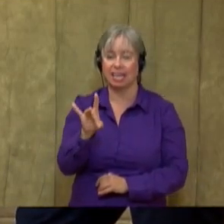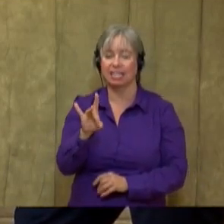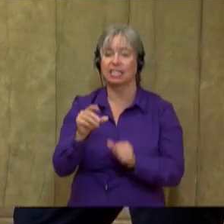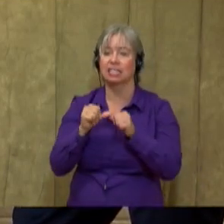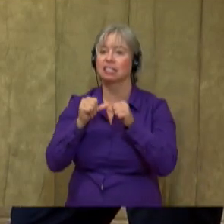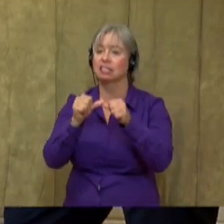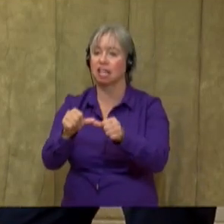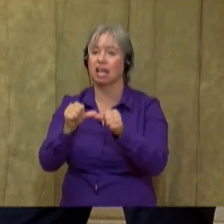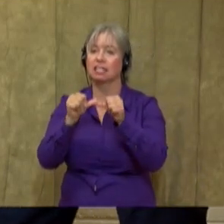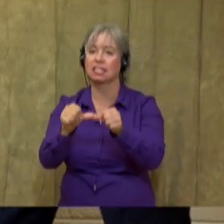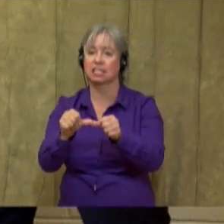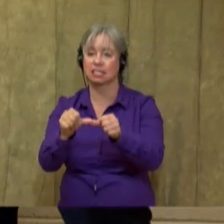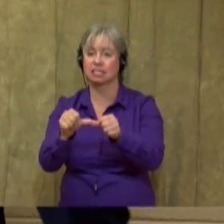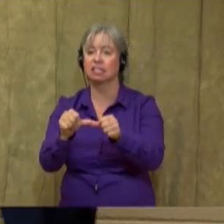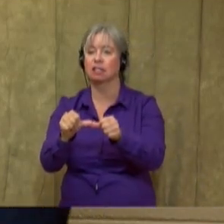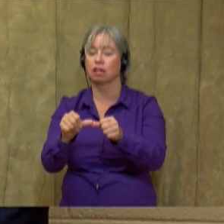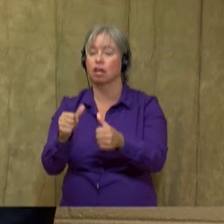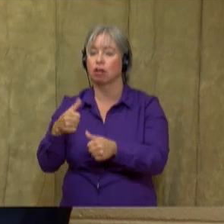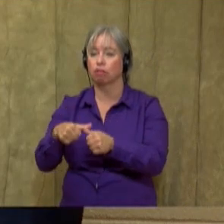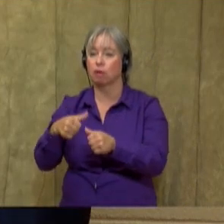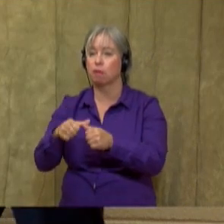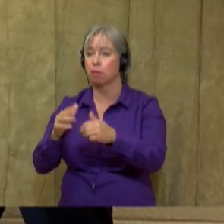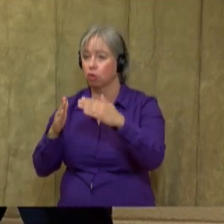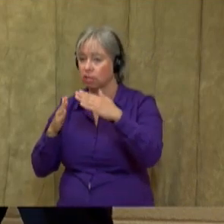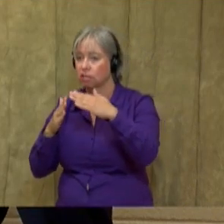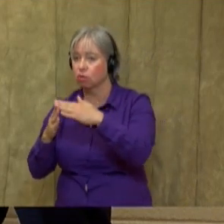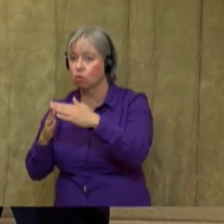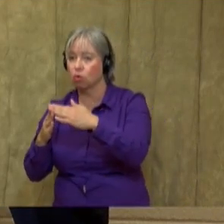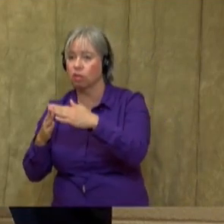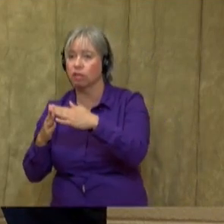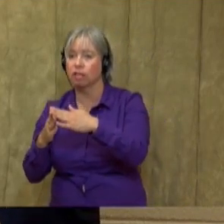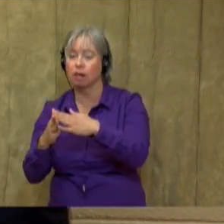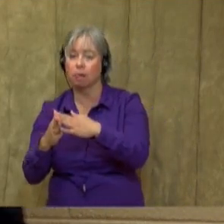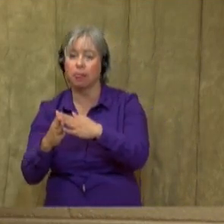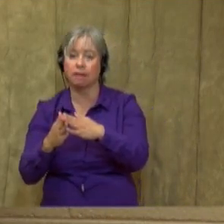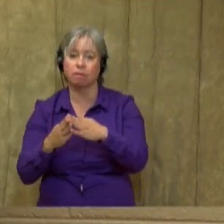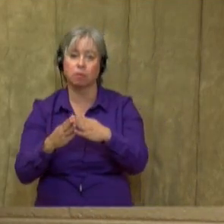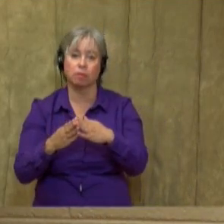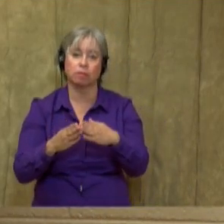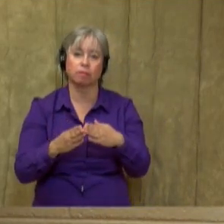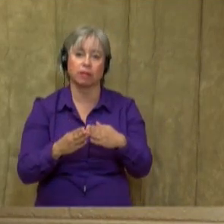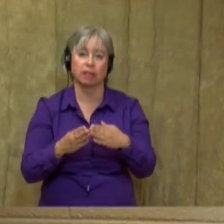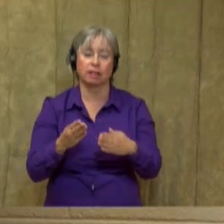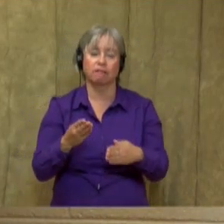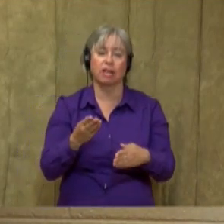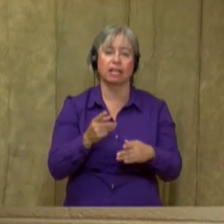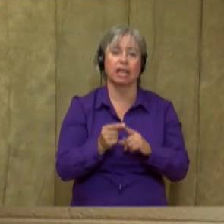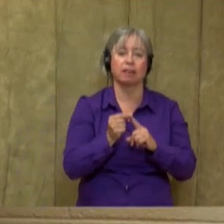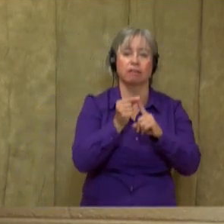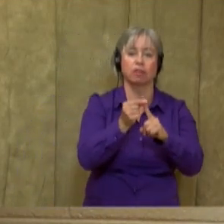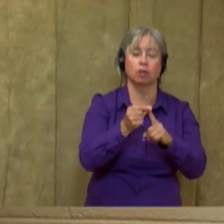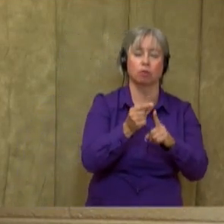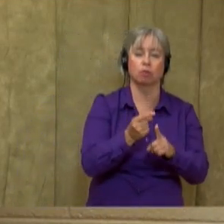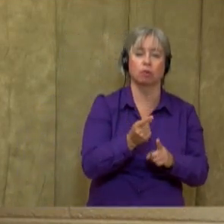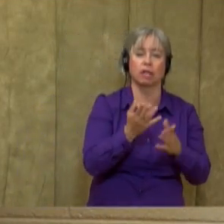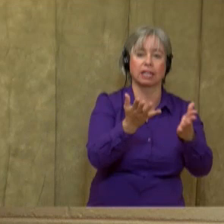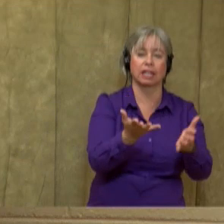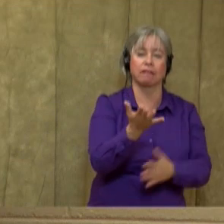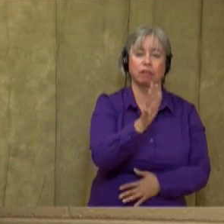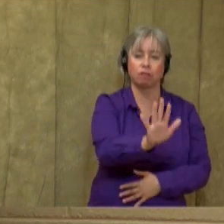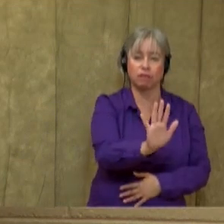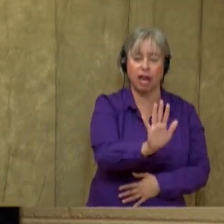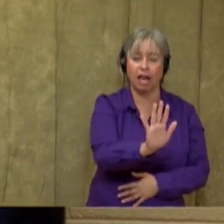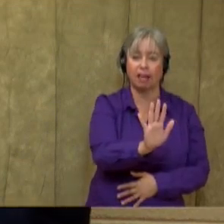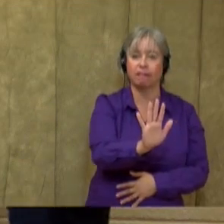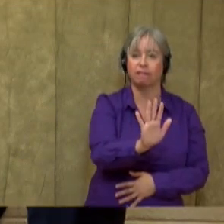constant. But I want you again thinking about that definition for a function. If I gave you a unique input, 5, I've got